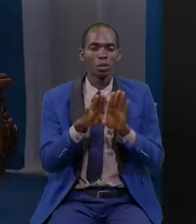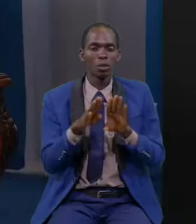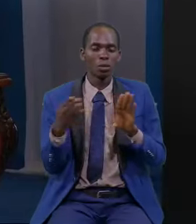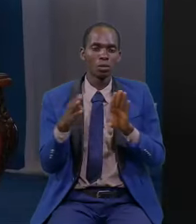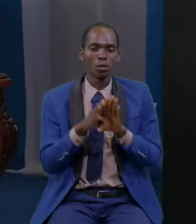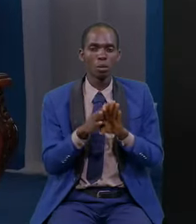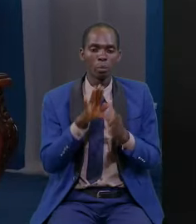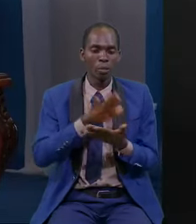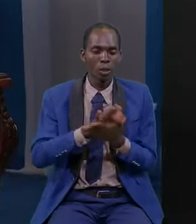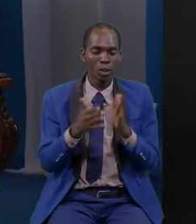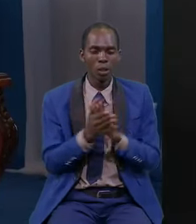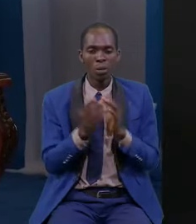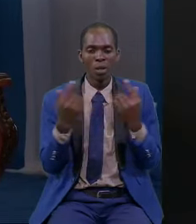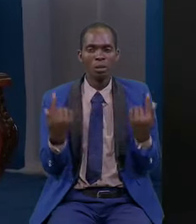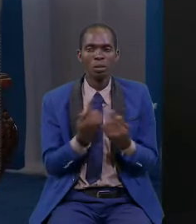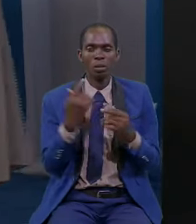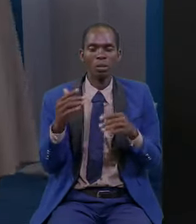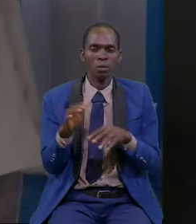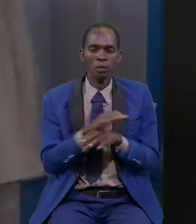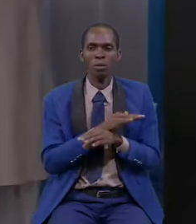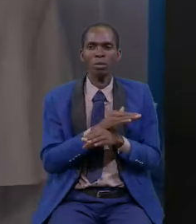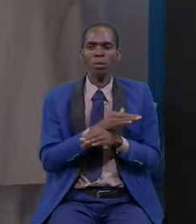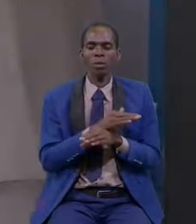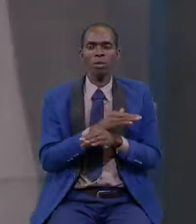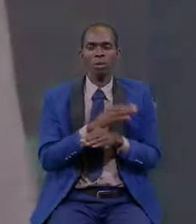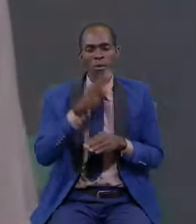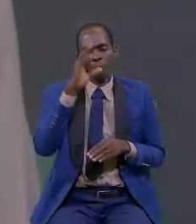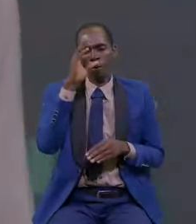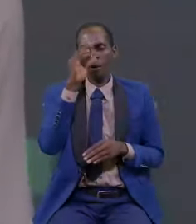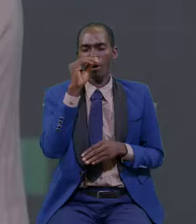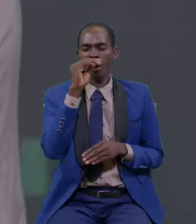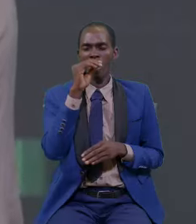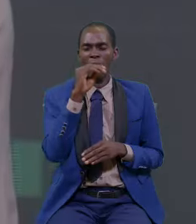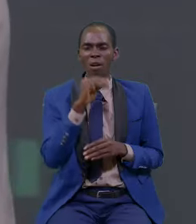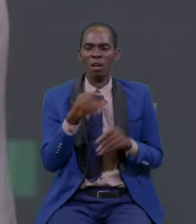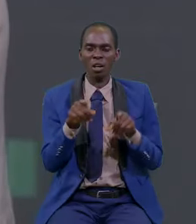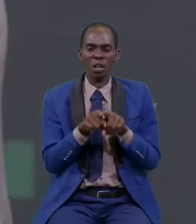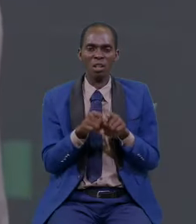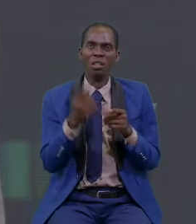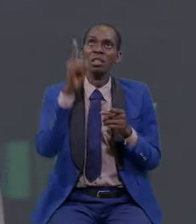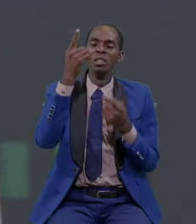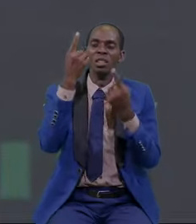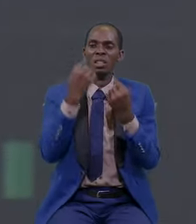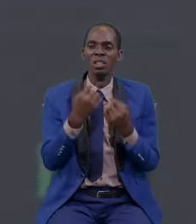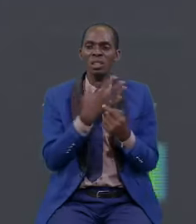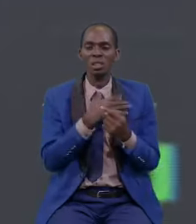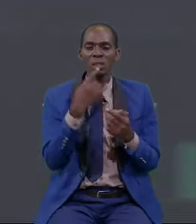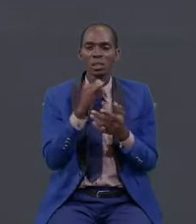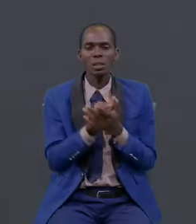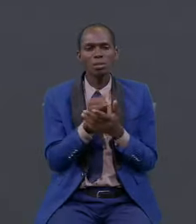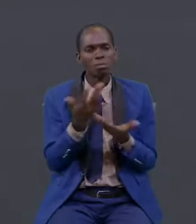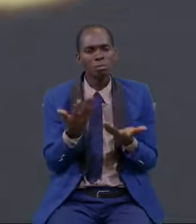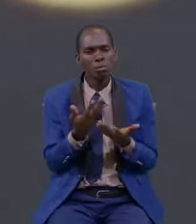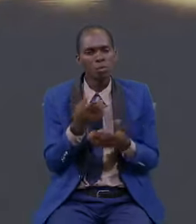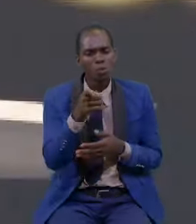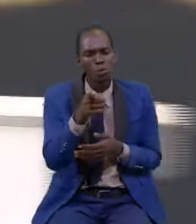man and the holy God. And as we come, and he says, what are you looking for? I want to get to